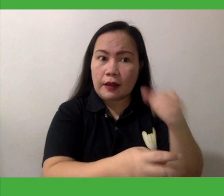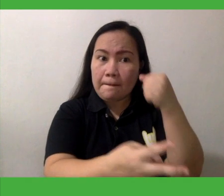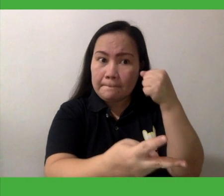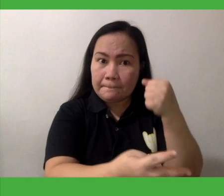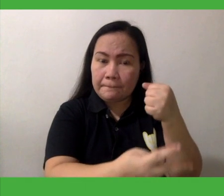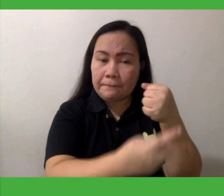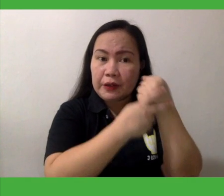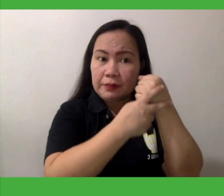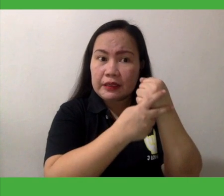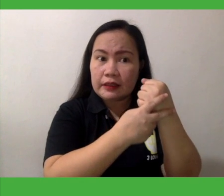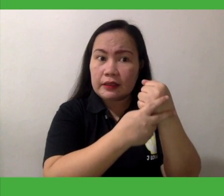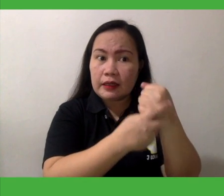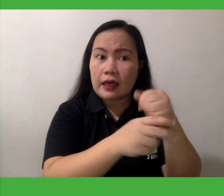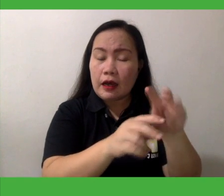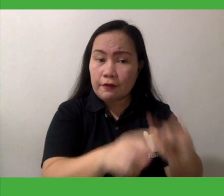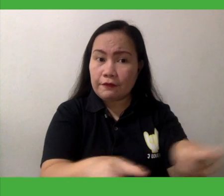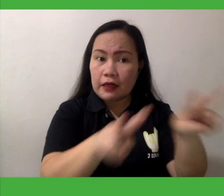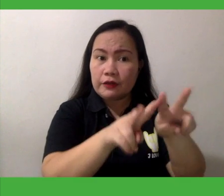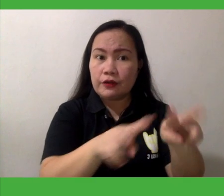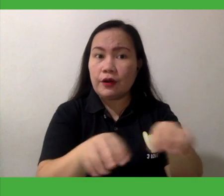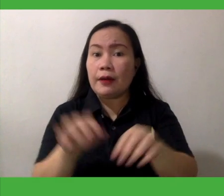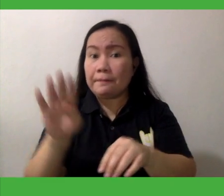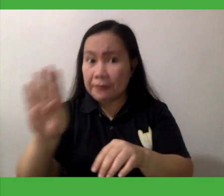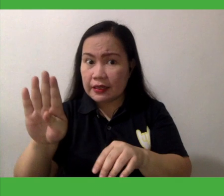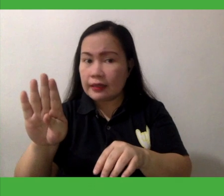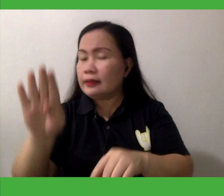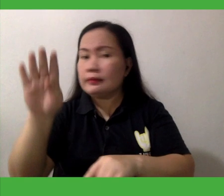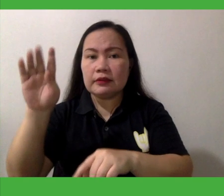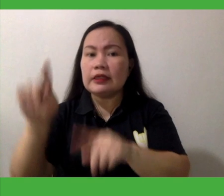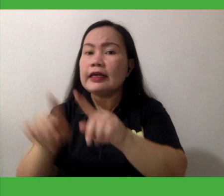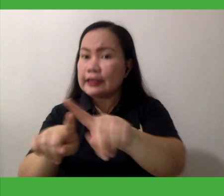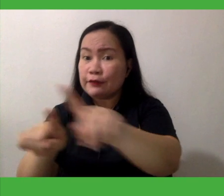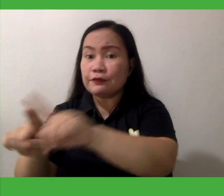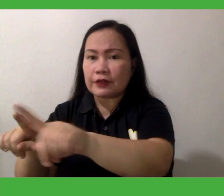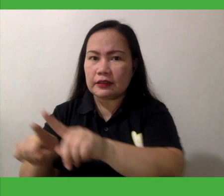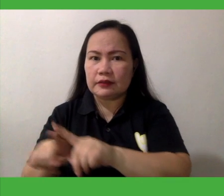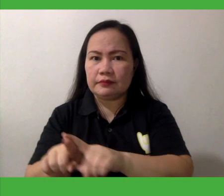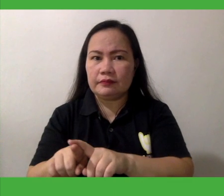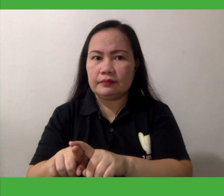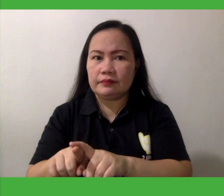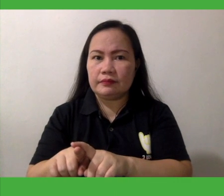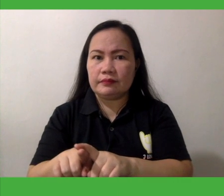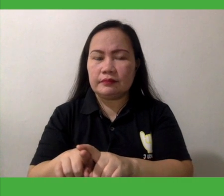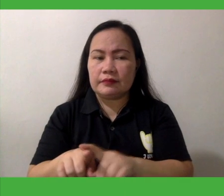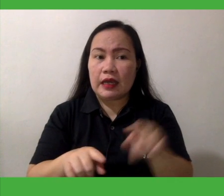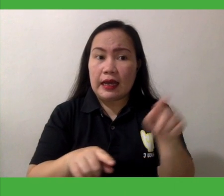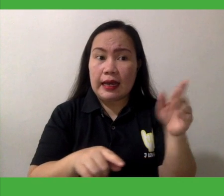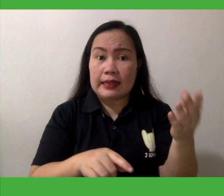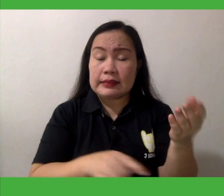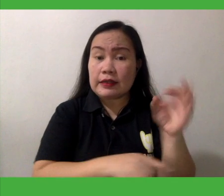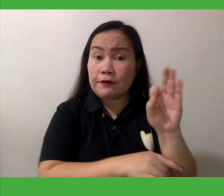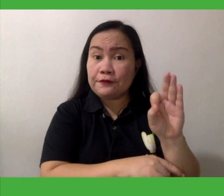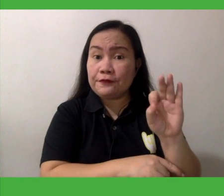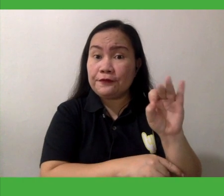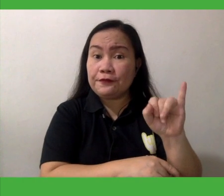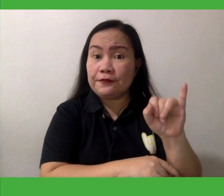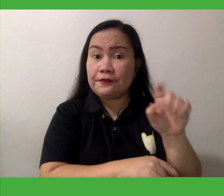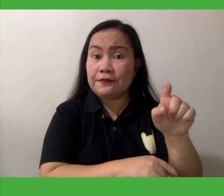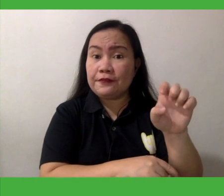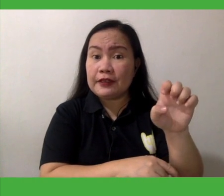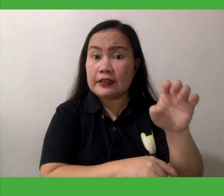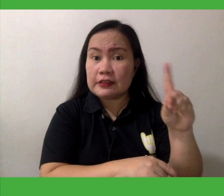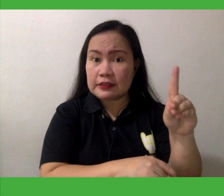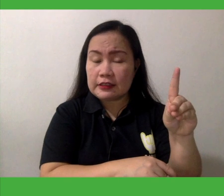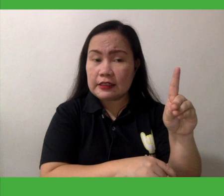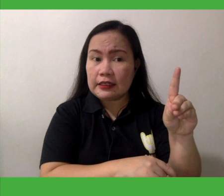different value. Okay? So, yun po ang pagkakaiba nila. Yung column A, there is a fixed